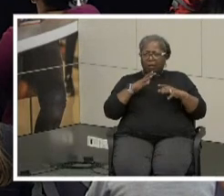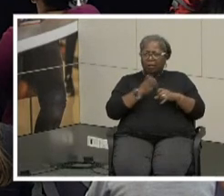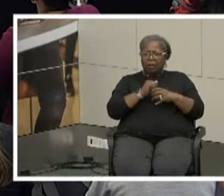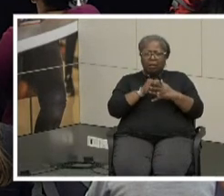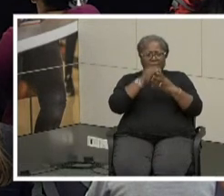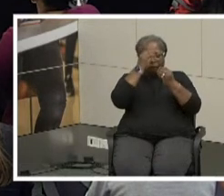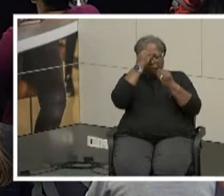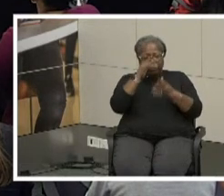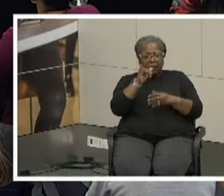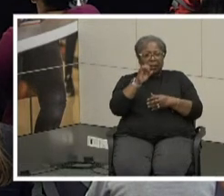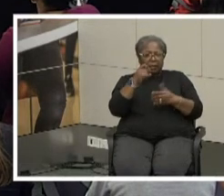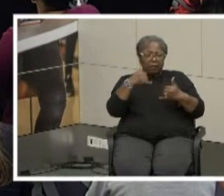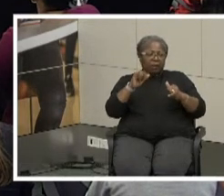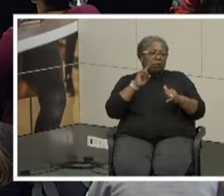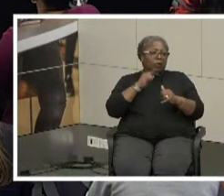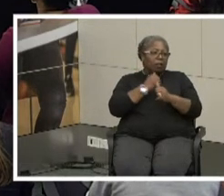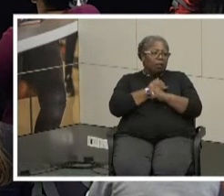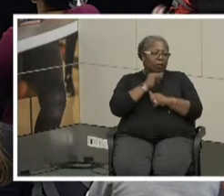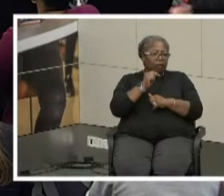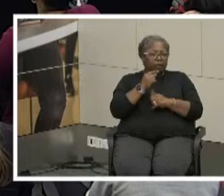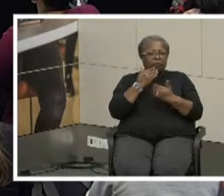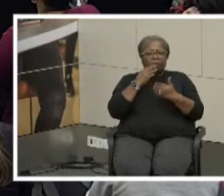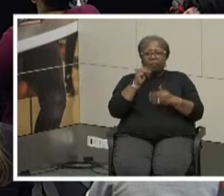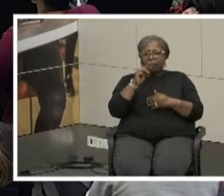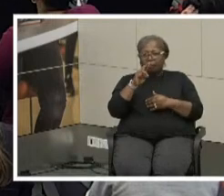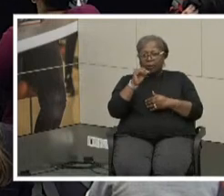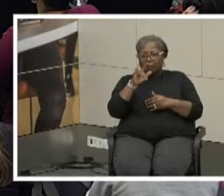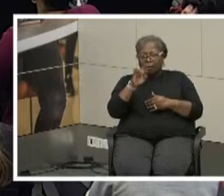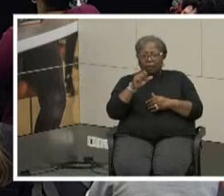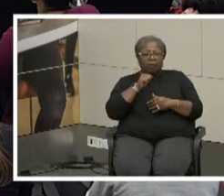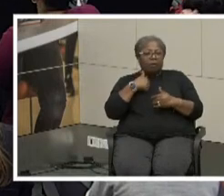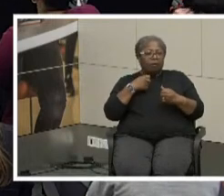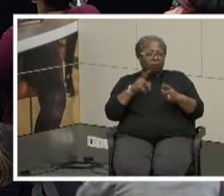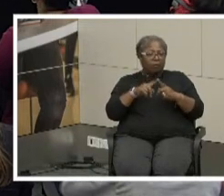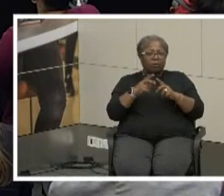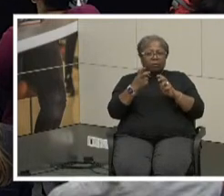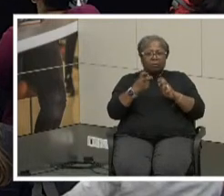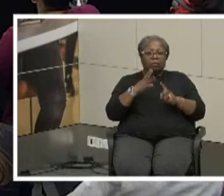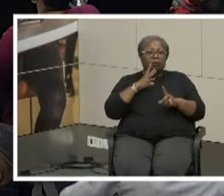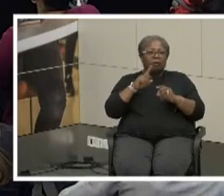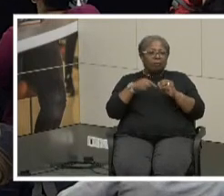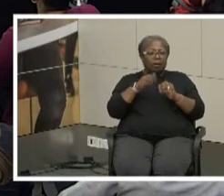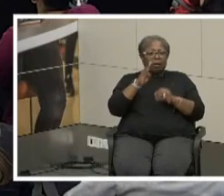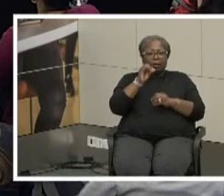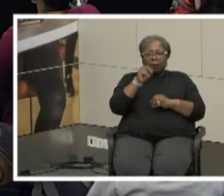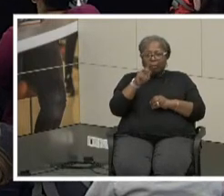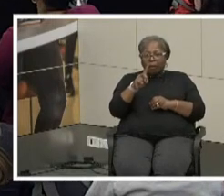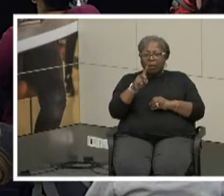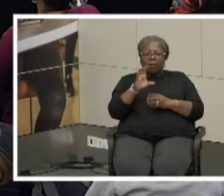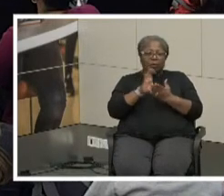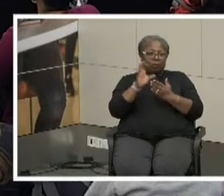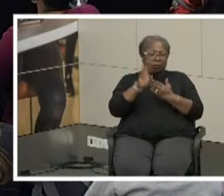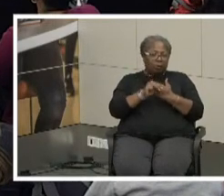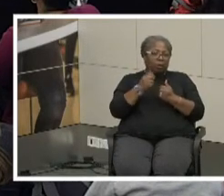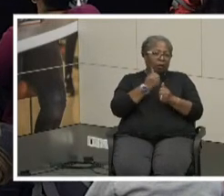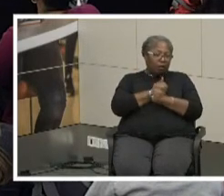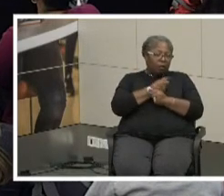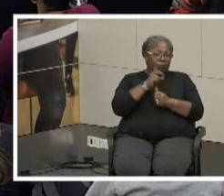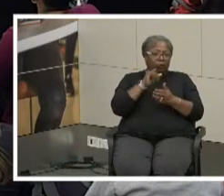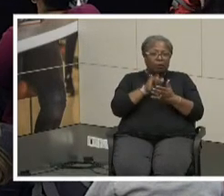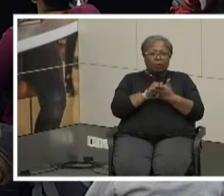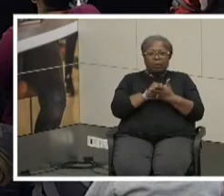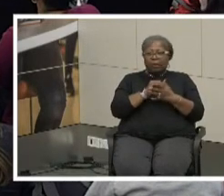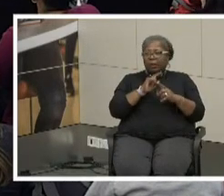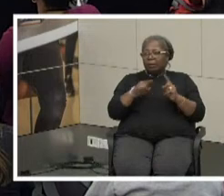got that information and I certainly belov it Mr miles we have an opportunity to sit down and talk about the bond would love to do